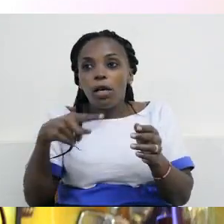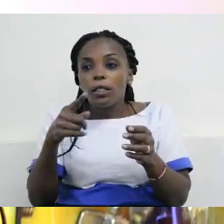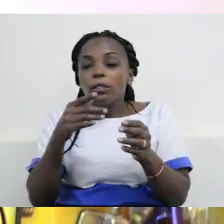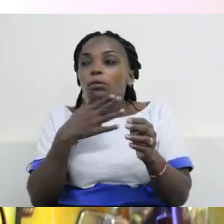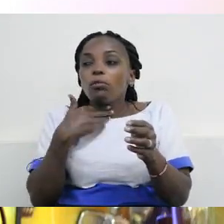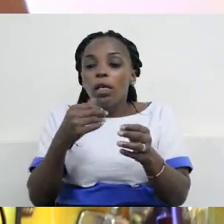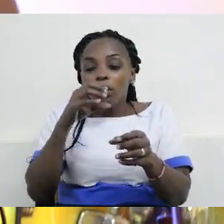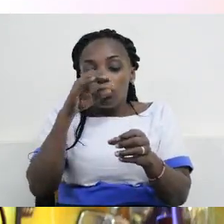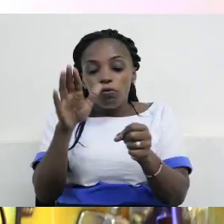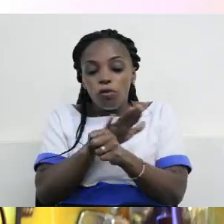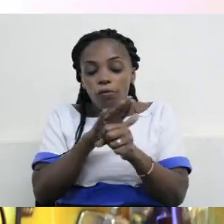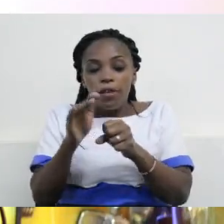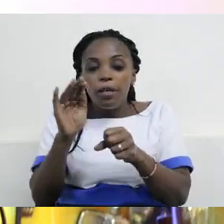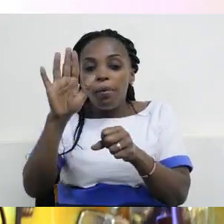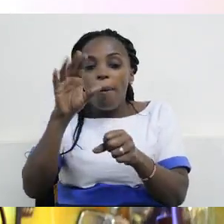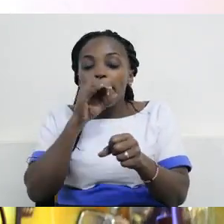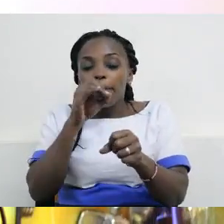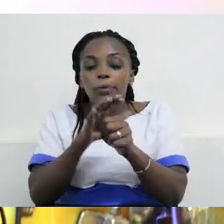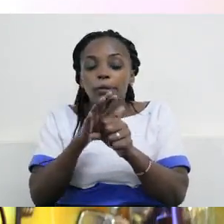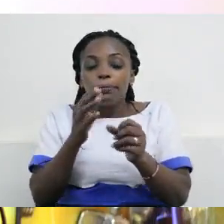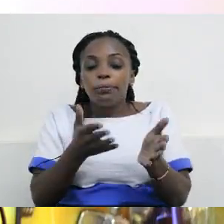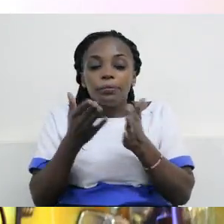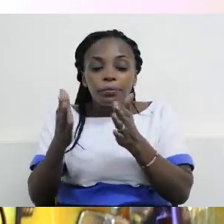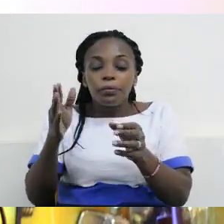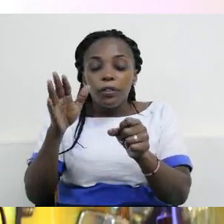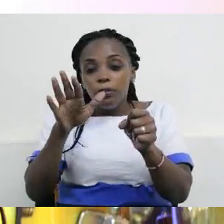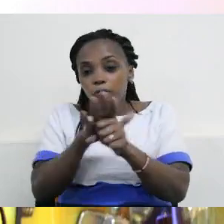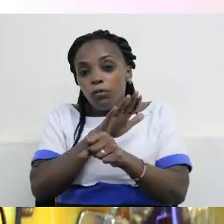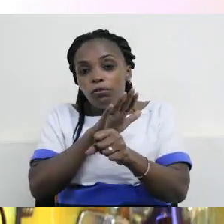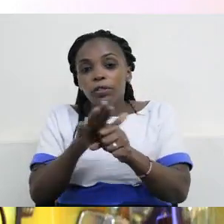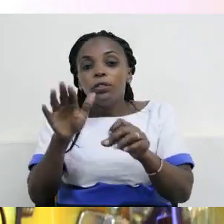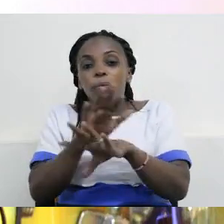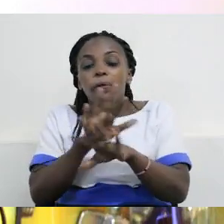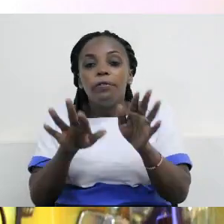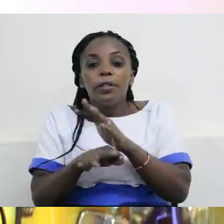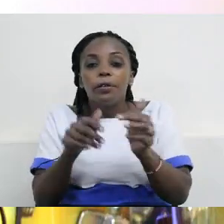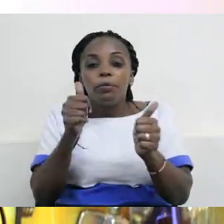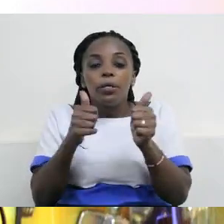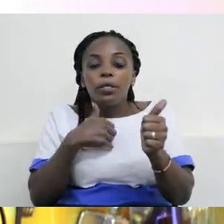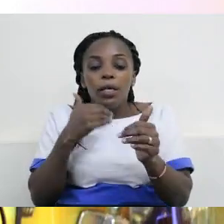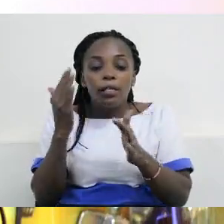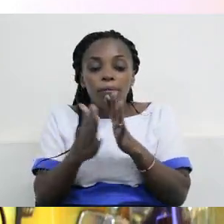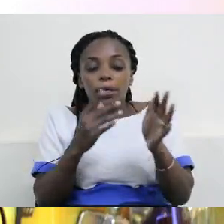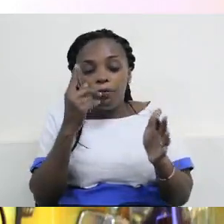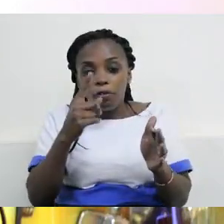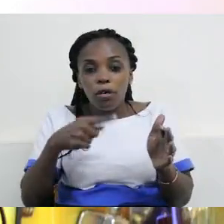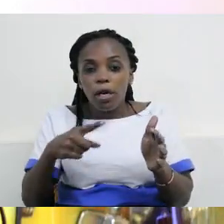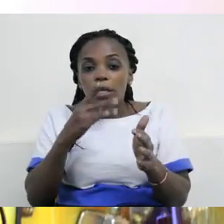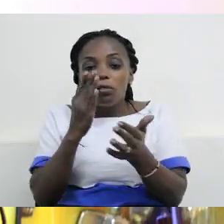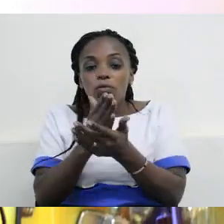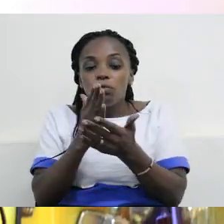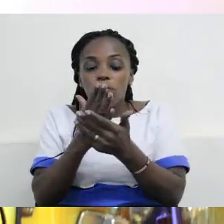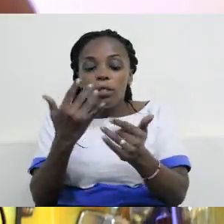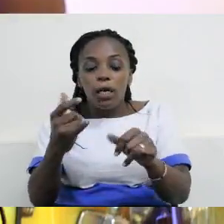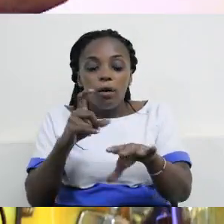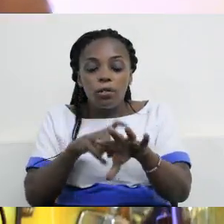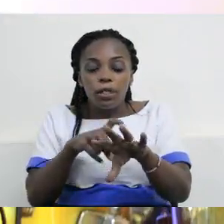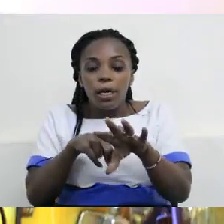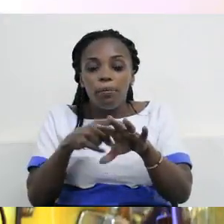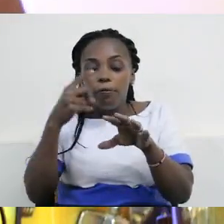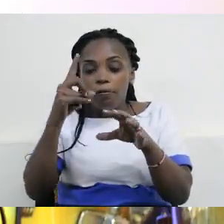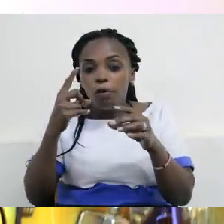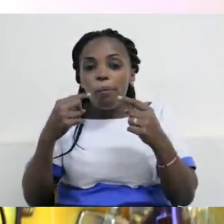his promises and bring us into the fulfillment of everything that he has in store for us. It is the season, dear friends,